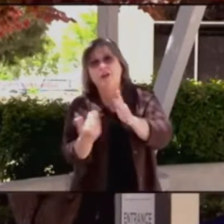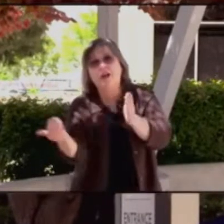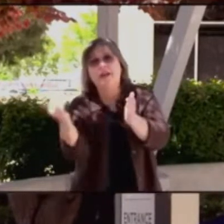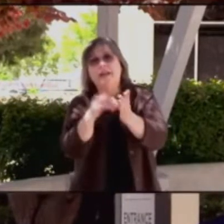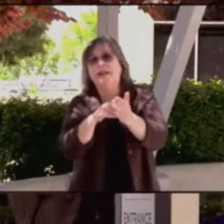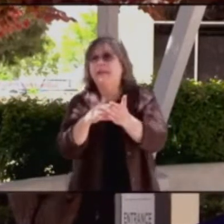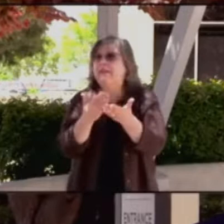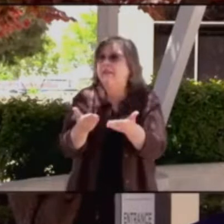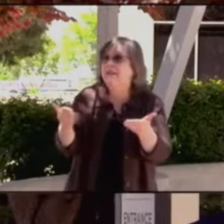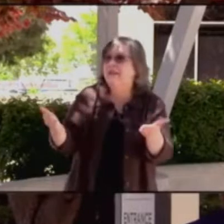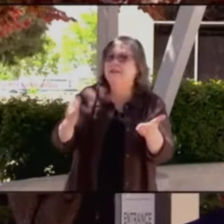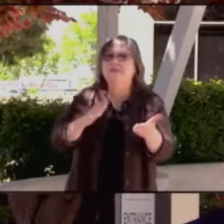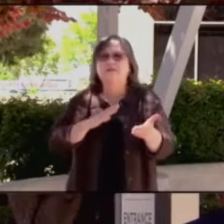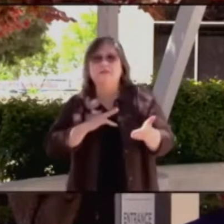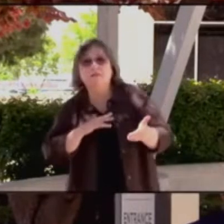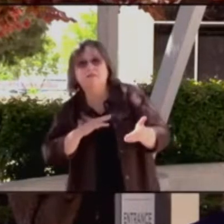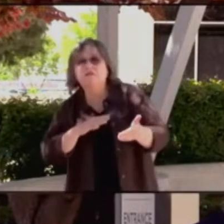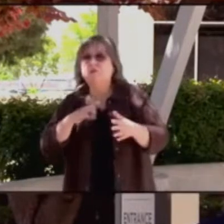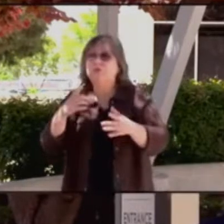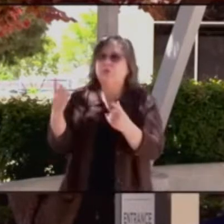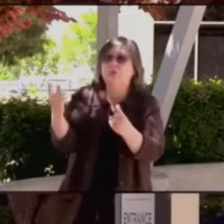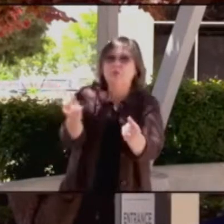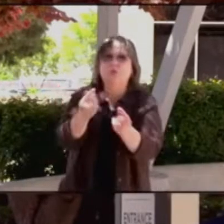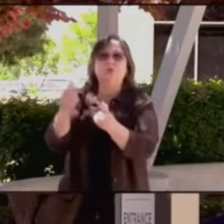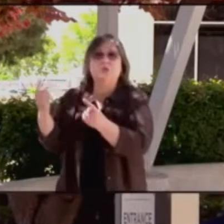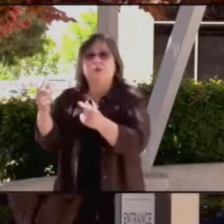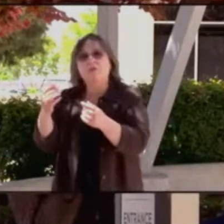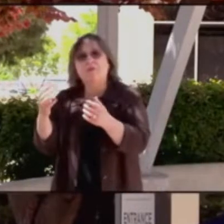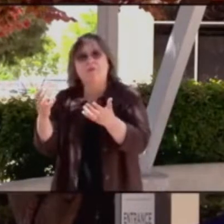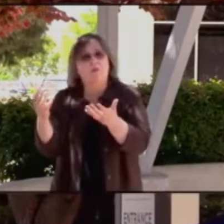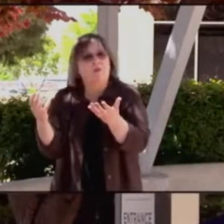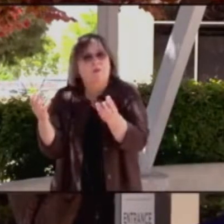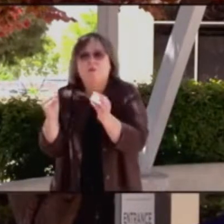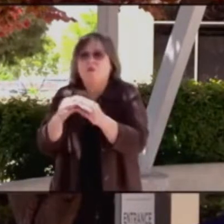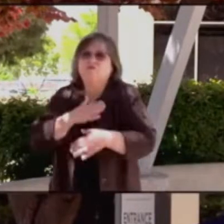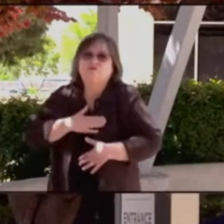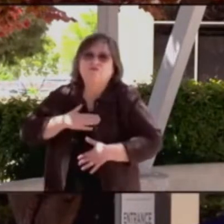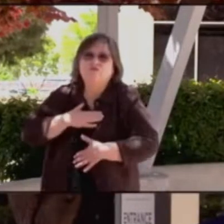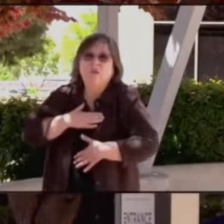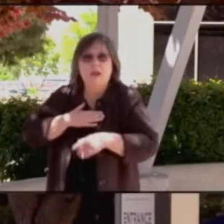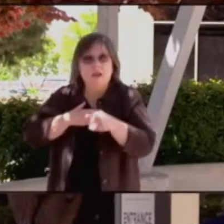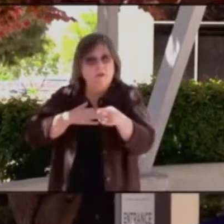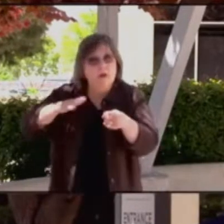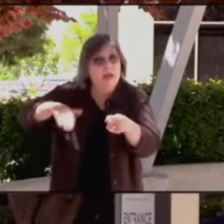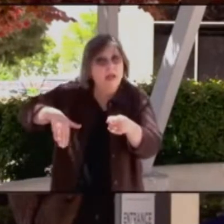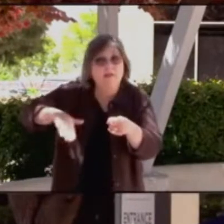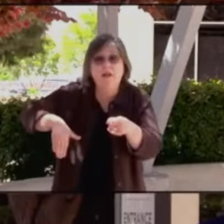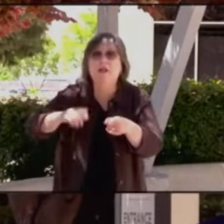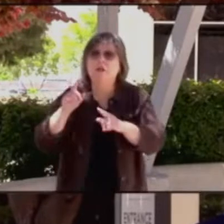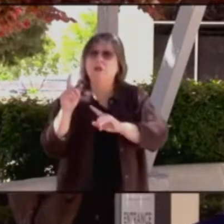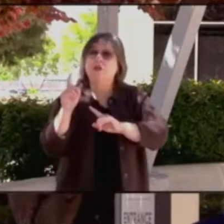haven't already gotten your vaccine, please do so as soon as you can. Visit our website,